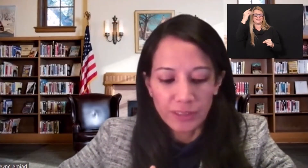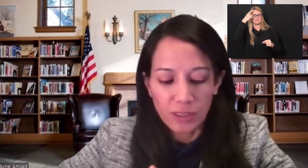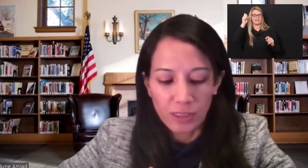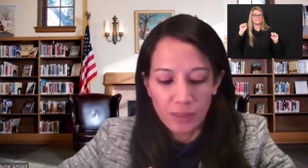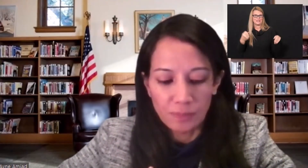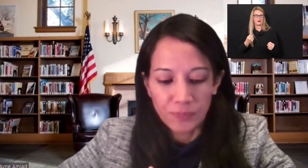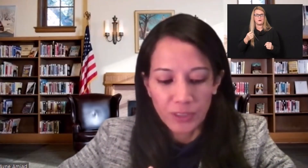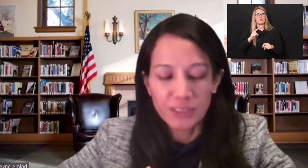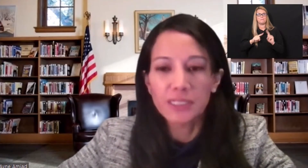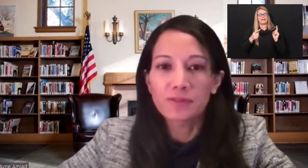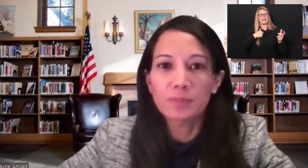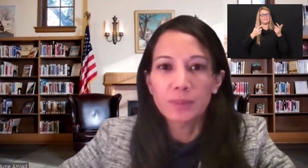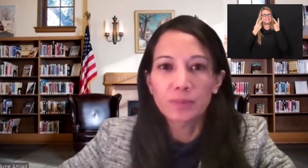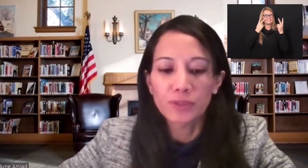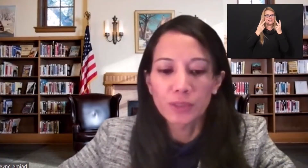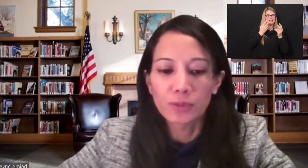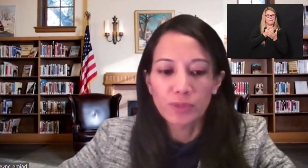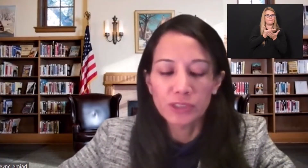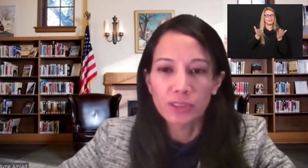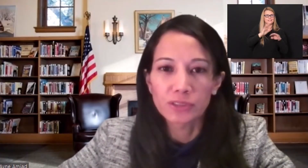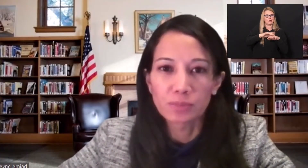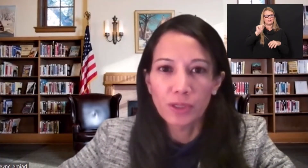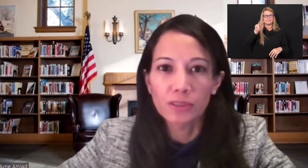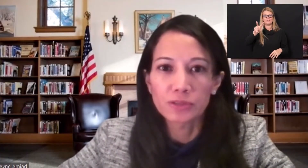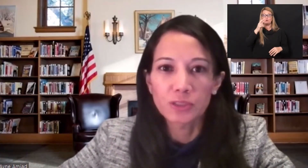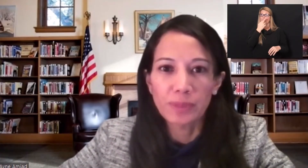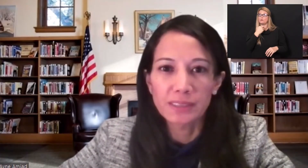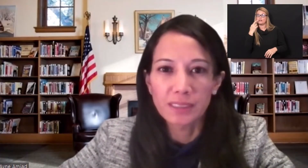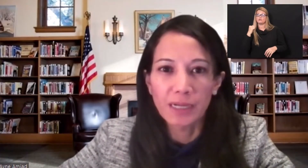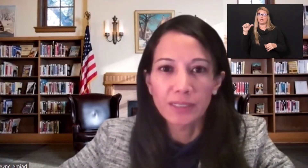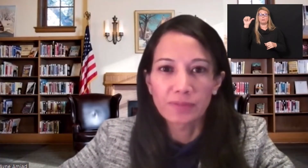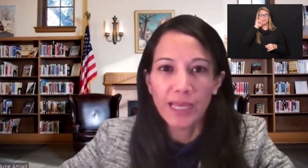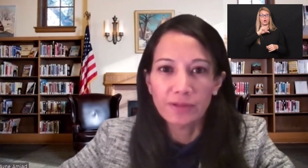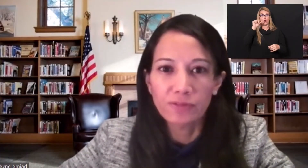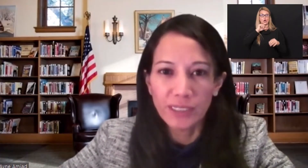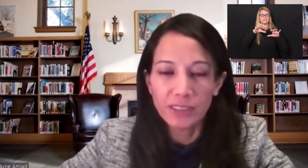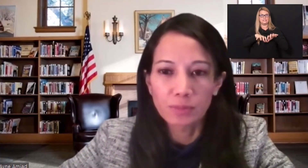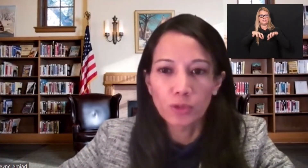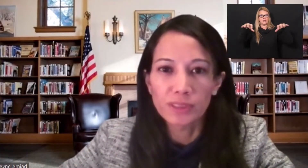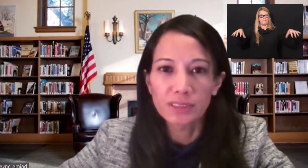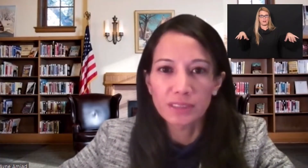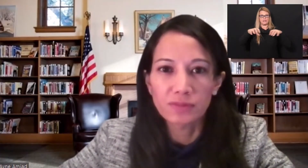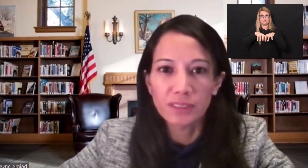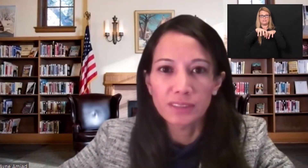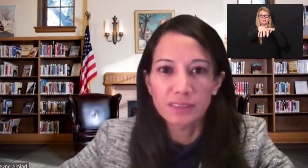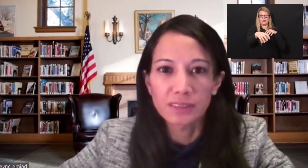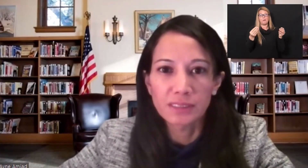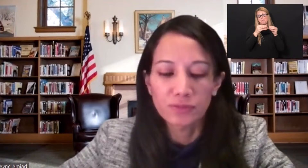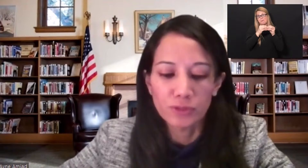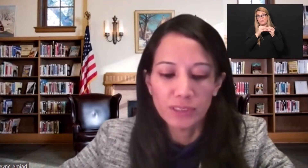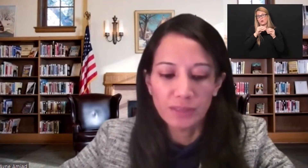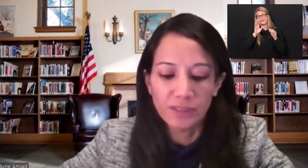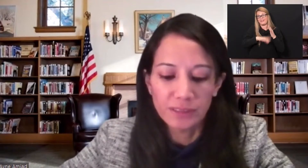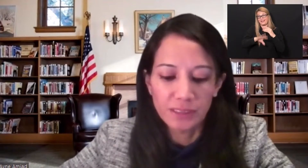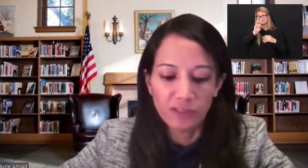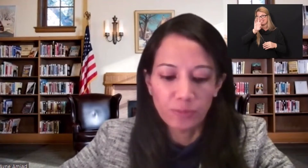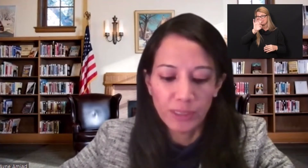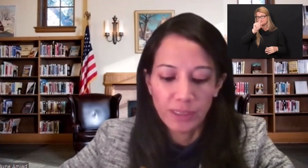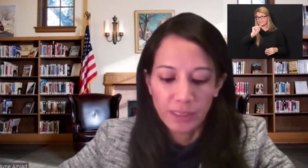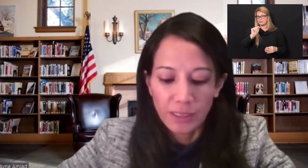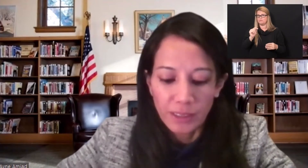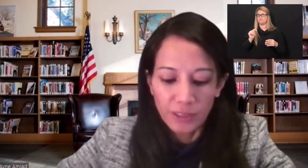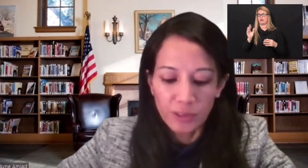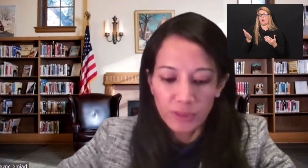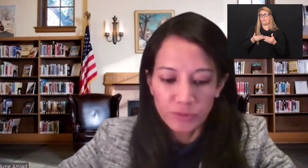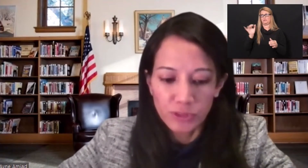lot of things on TV, people, with restaurants and bars, they're spacing them out even 8 feet, more than 6 feet distances for TVs and stuff.